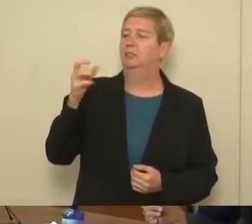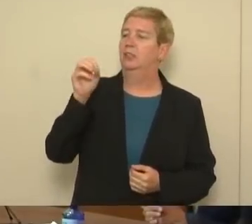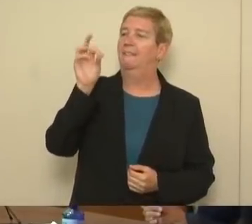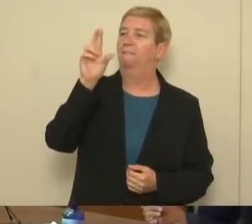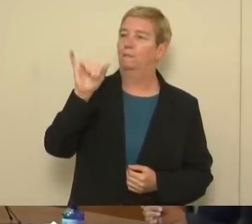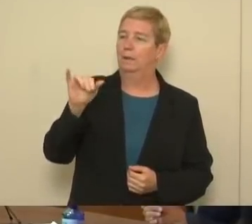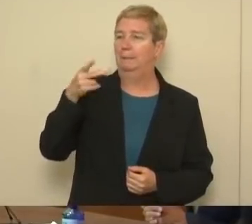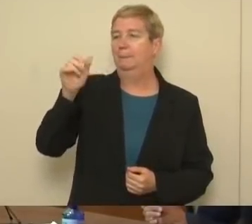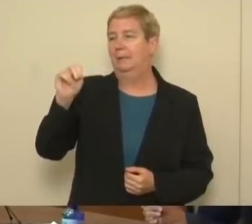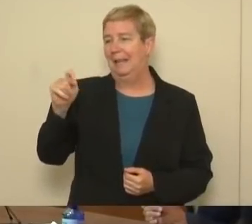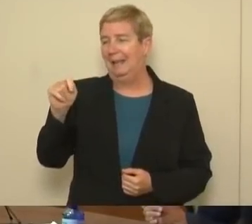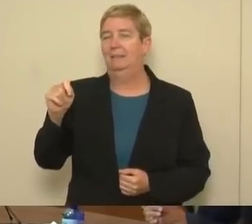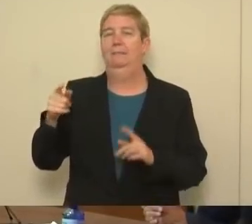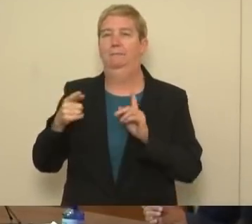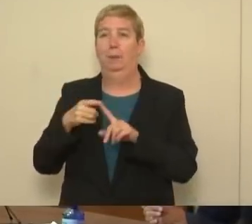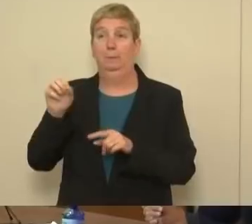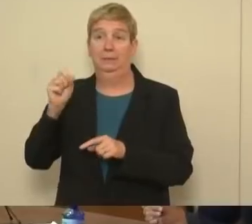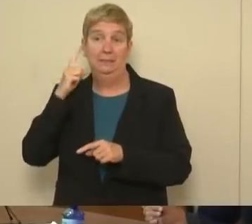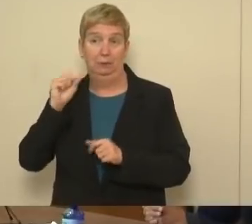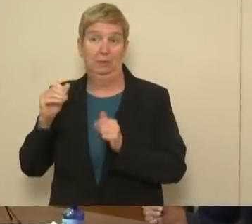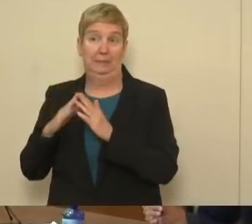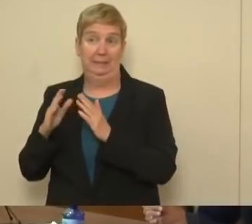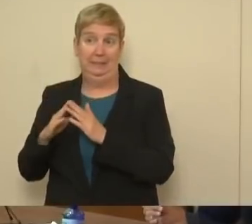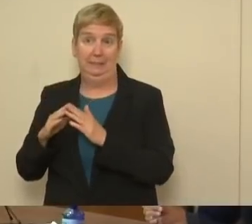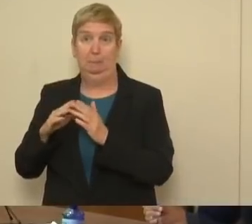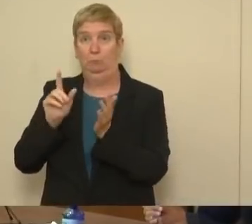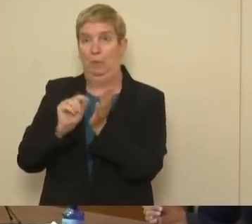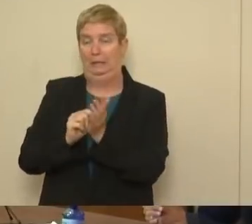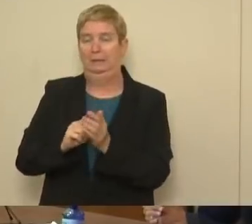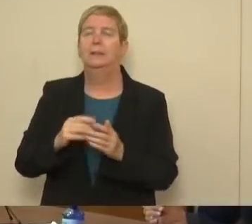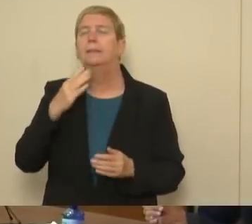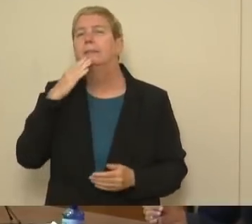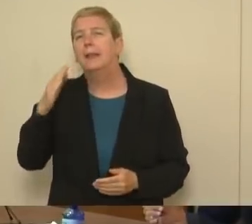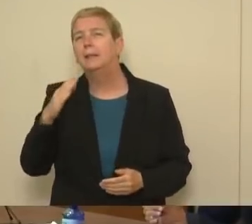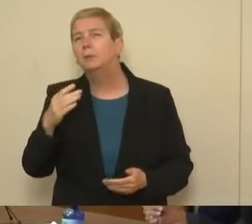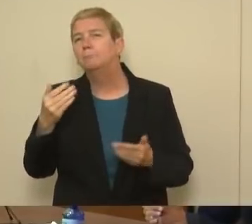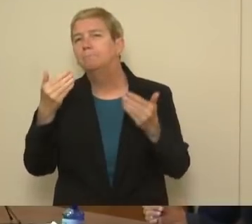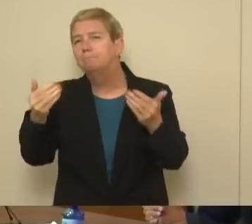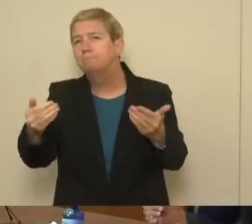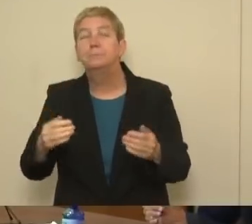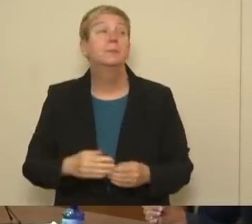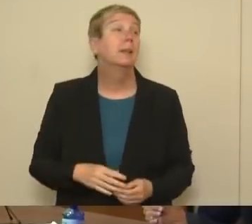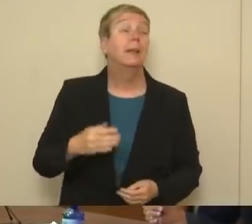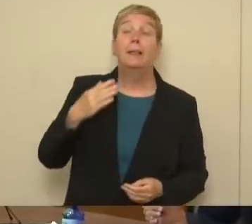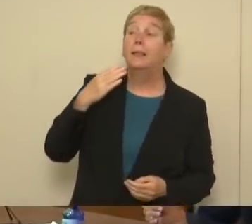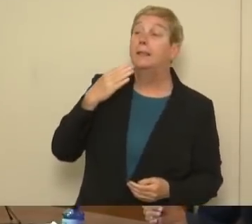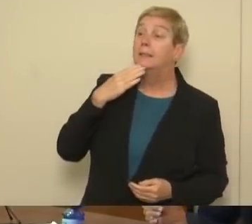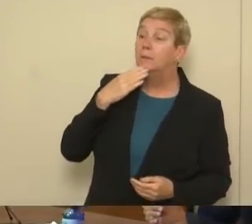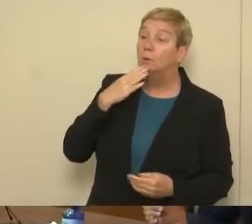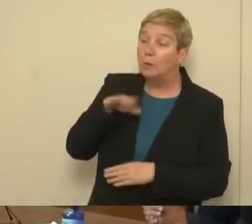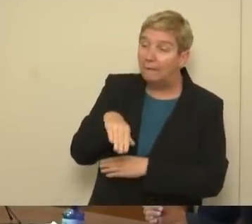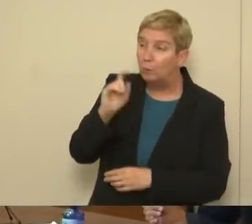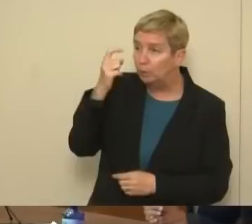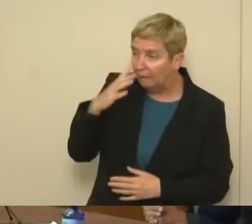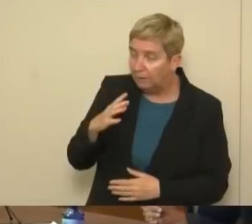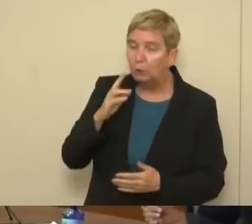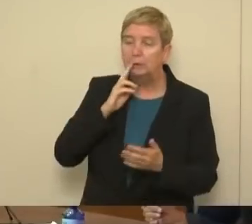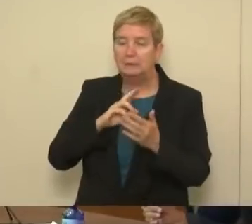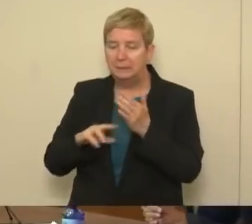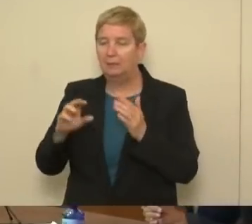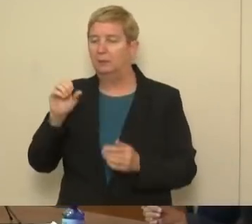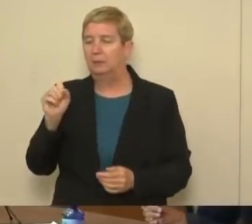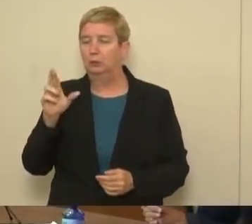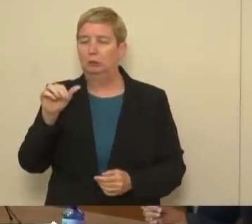Daily Press. Jeff, you are unmuted. Go right ahead. Thanks. Good afternoon, Governor, Secretary Grace. I have a